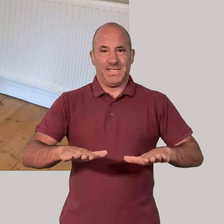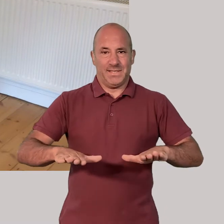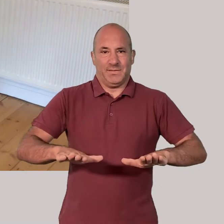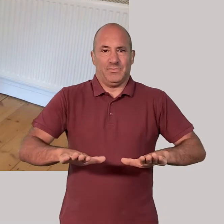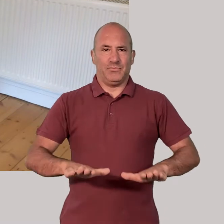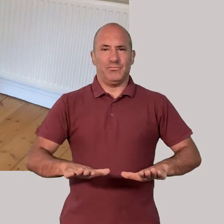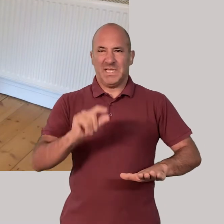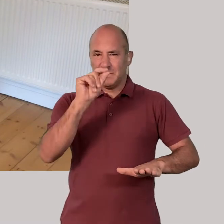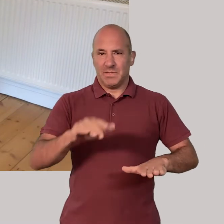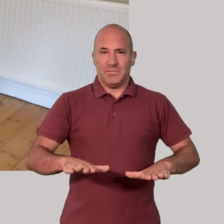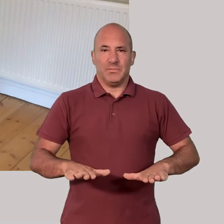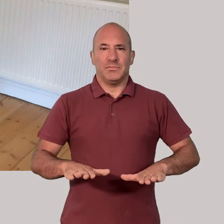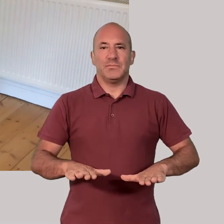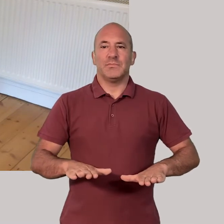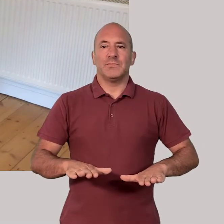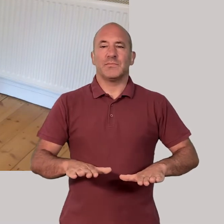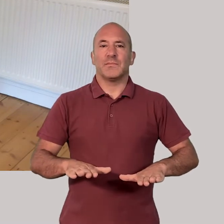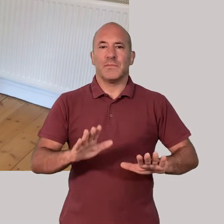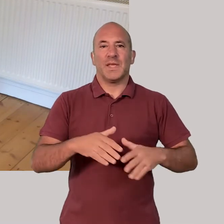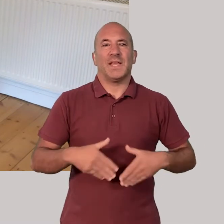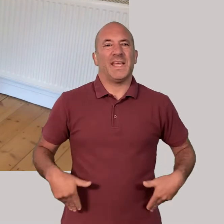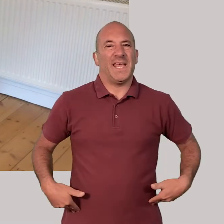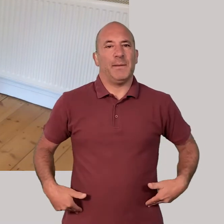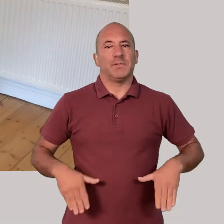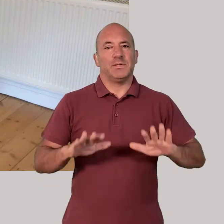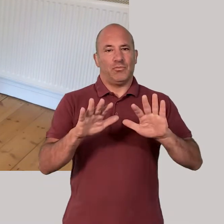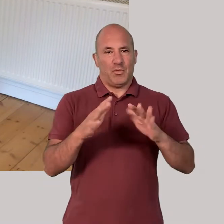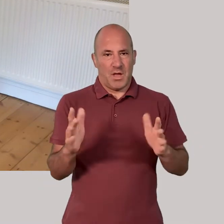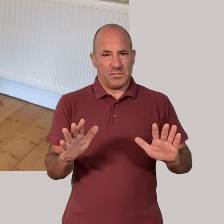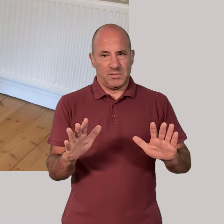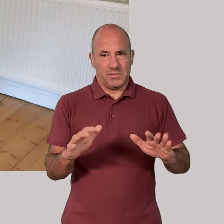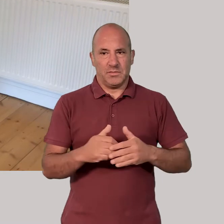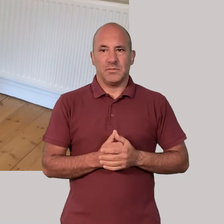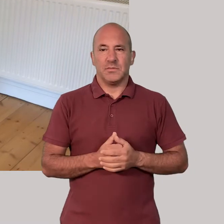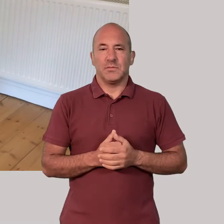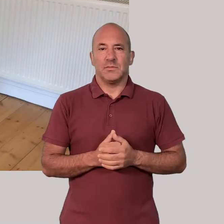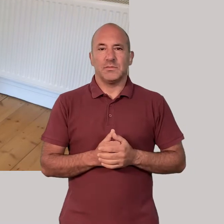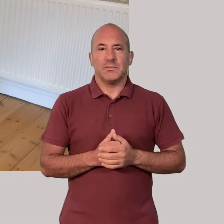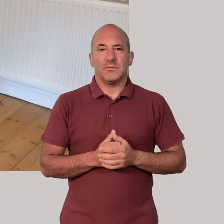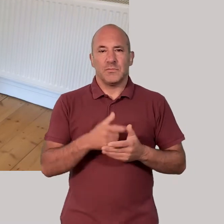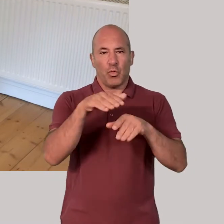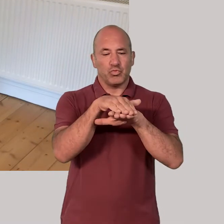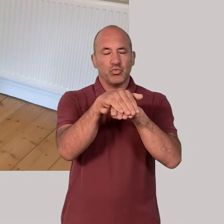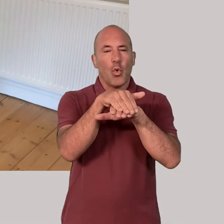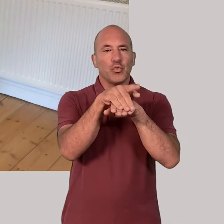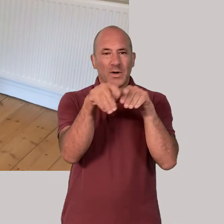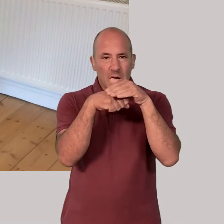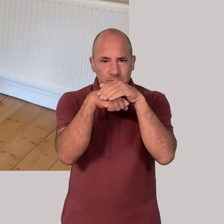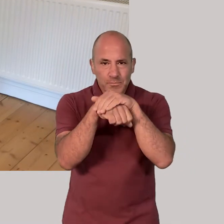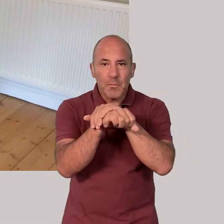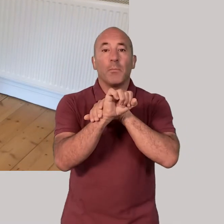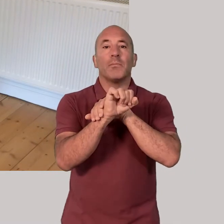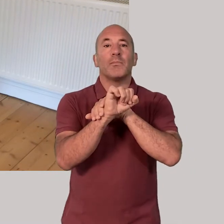So just pressing the feet down a little bit and relax your hips and see if